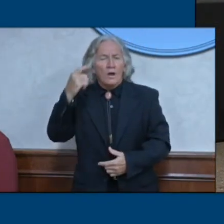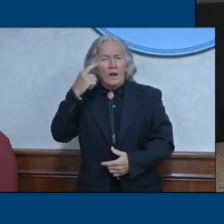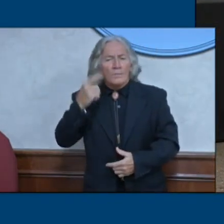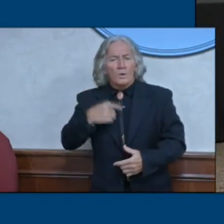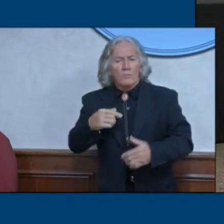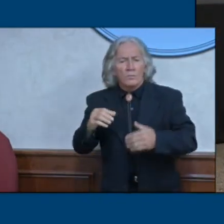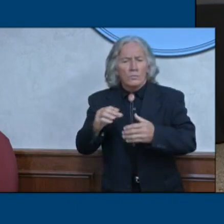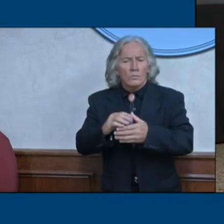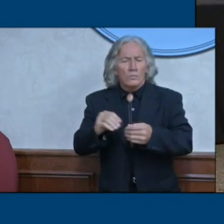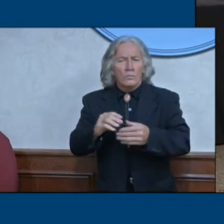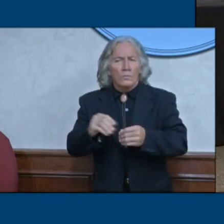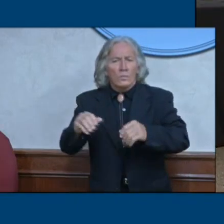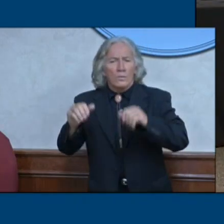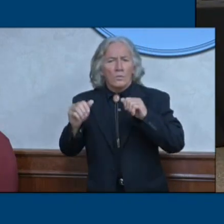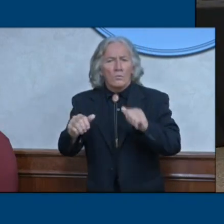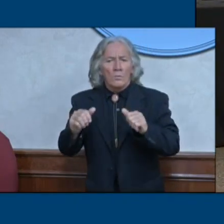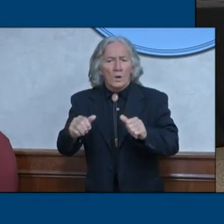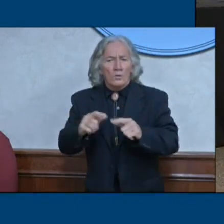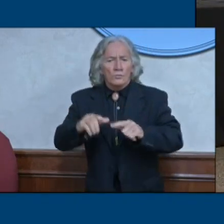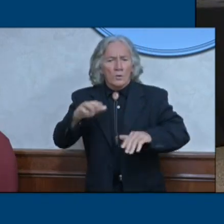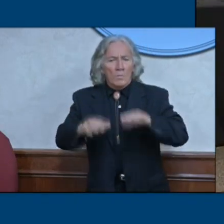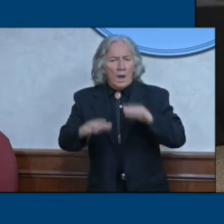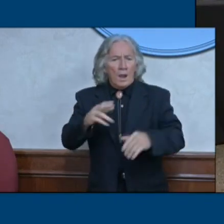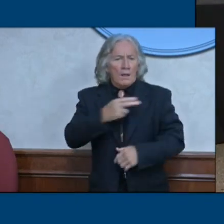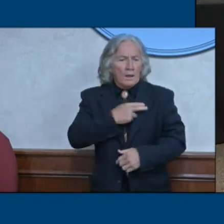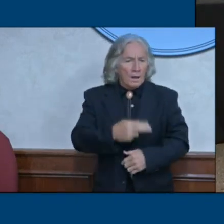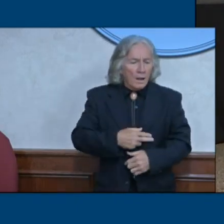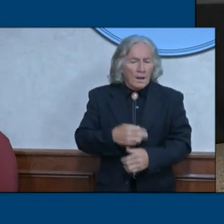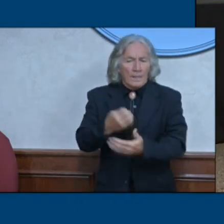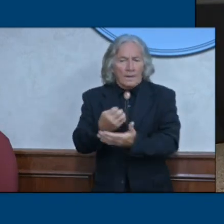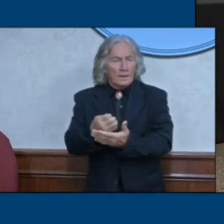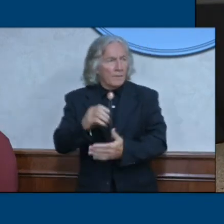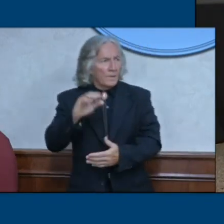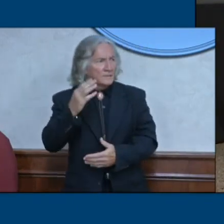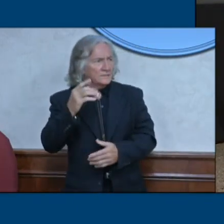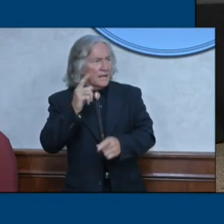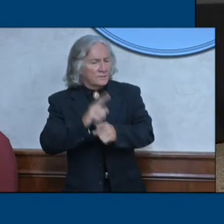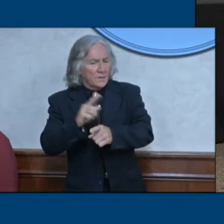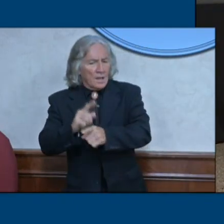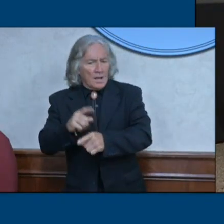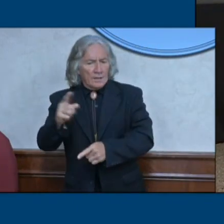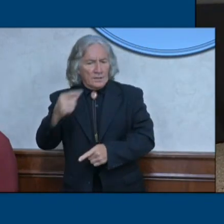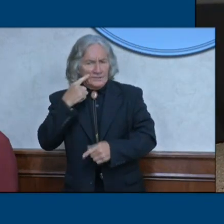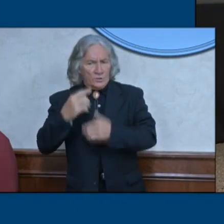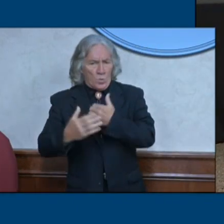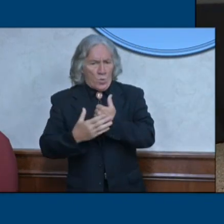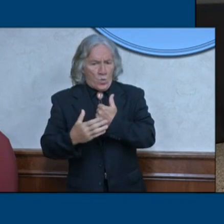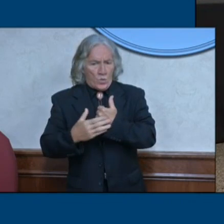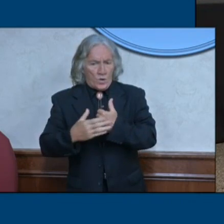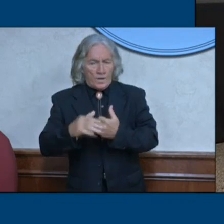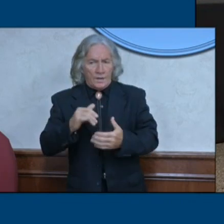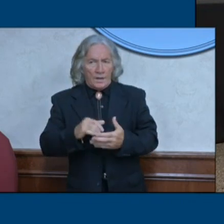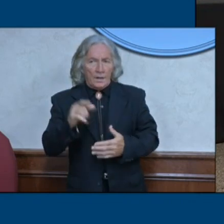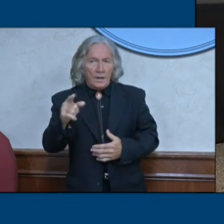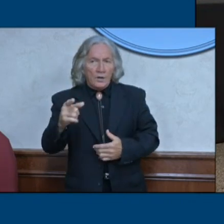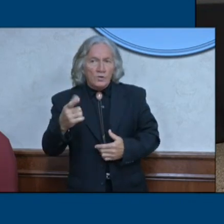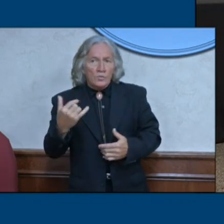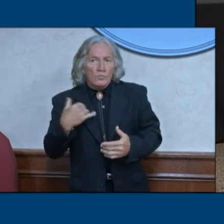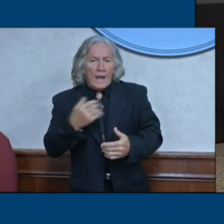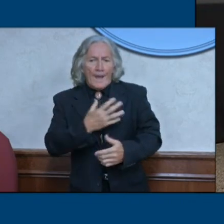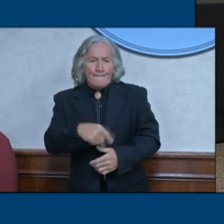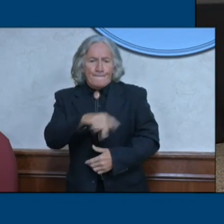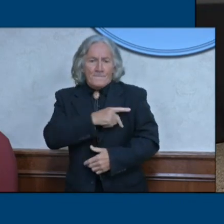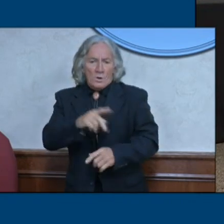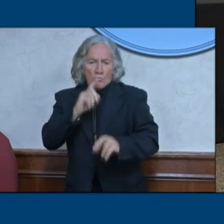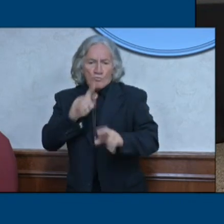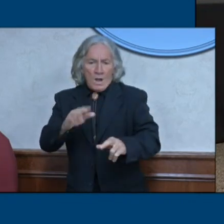Governor, in talking about the ability to balance the economy and health, it almost sounds like there was a little bit of a warning from you and Dr. Hellerstedt